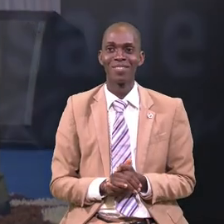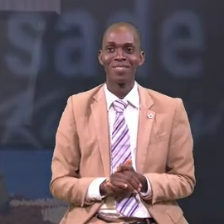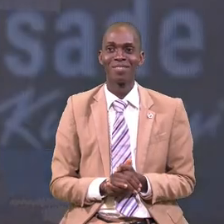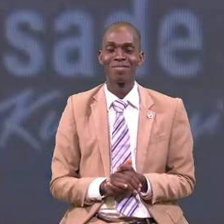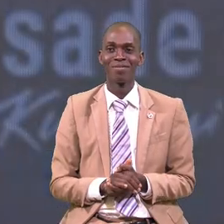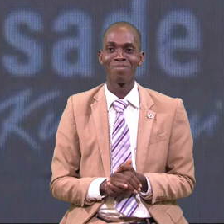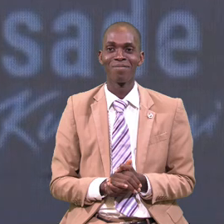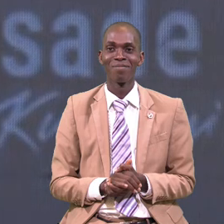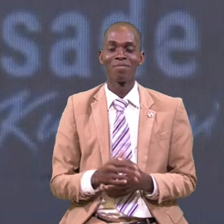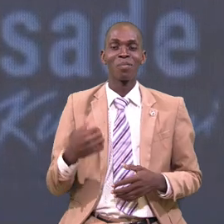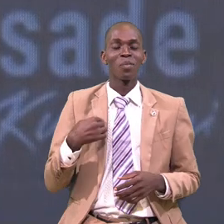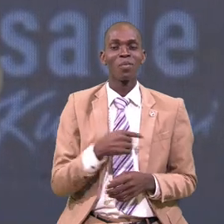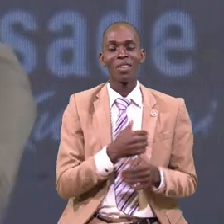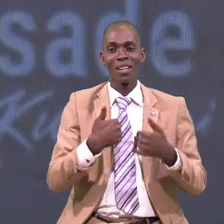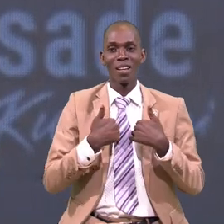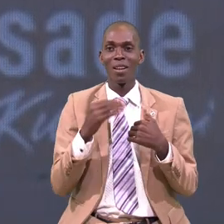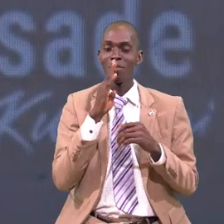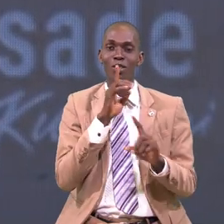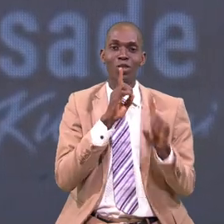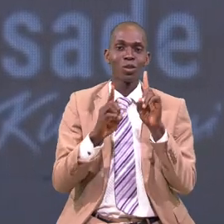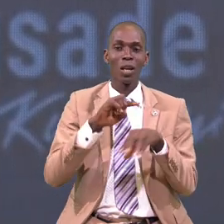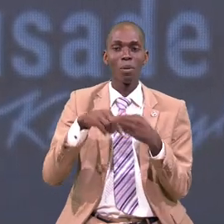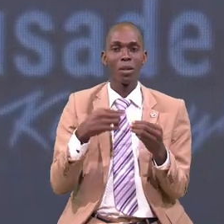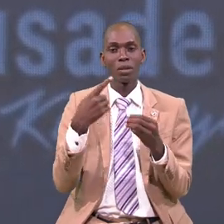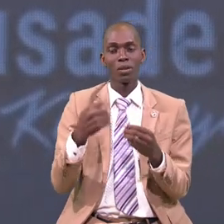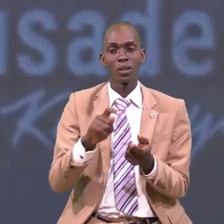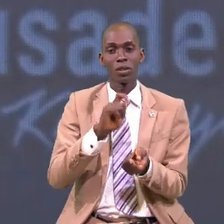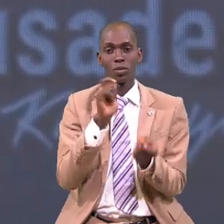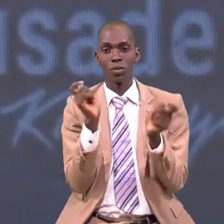We've been talking about transforming grace.